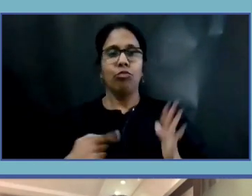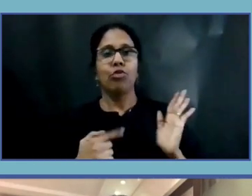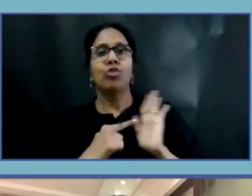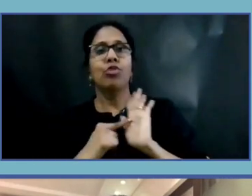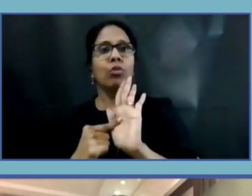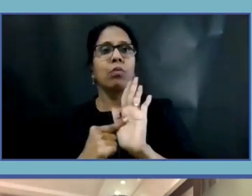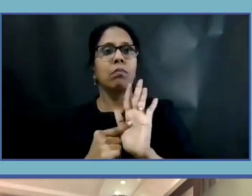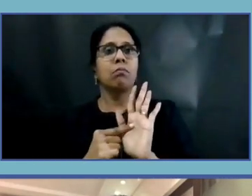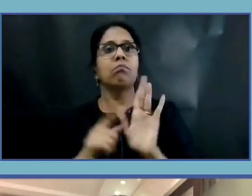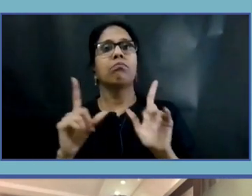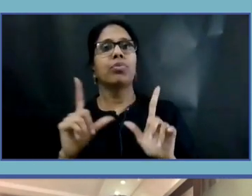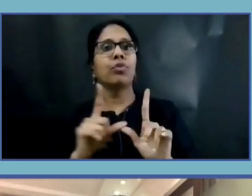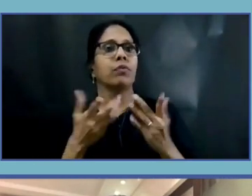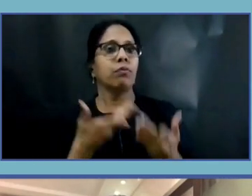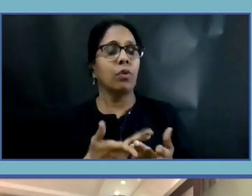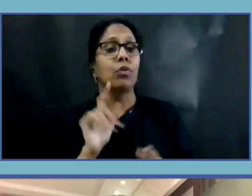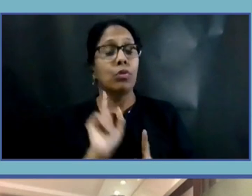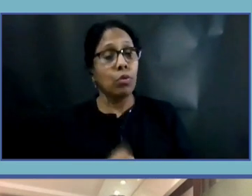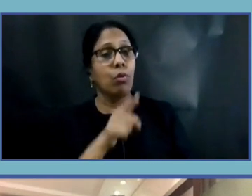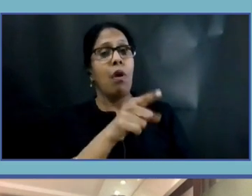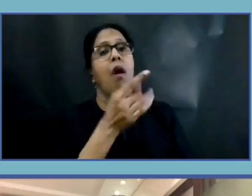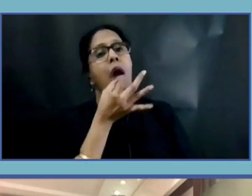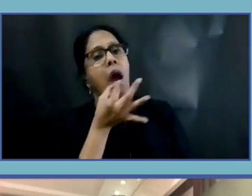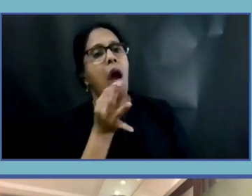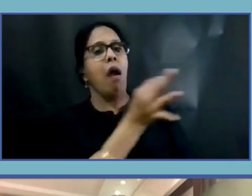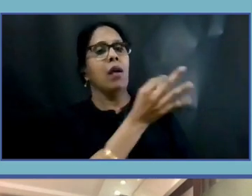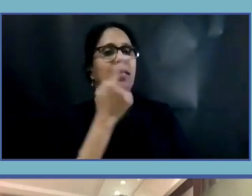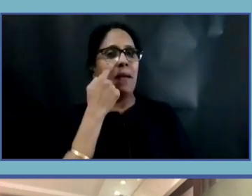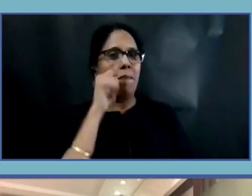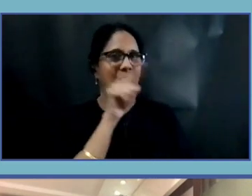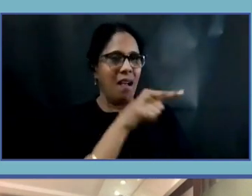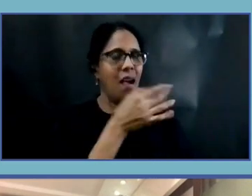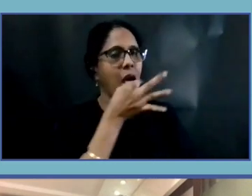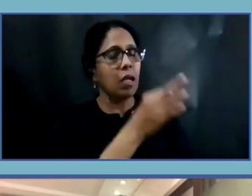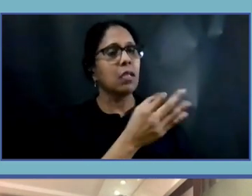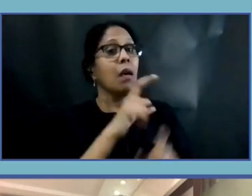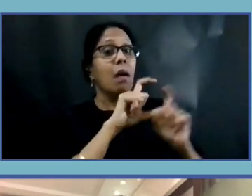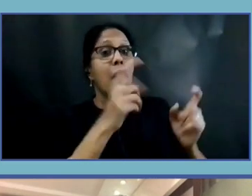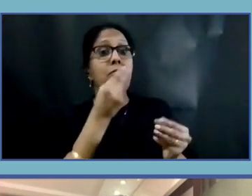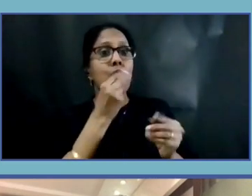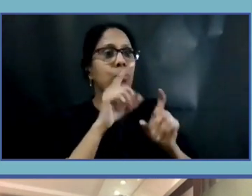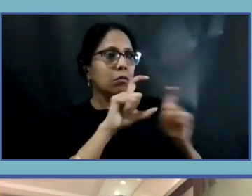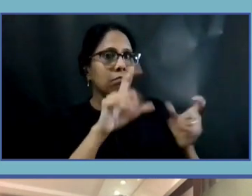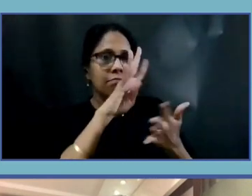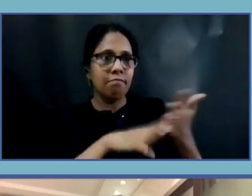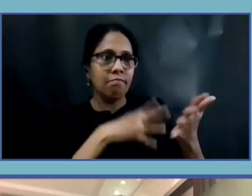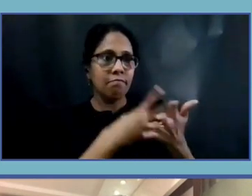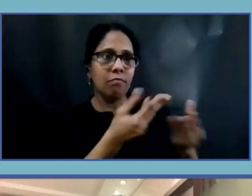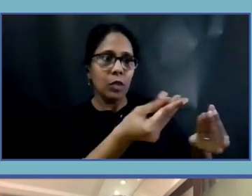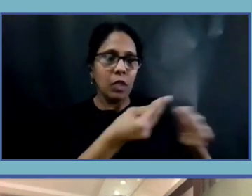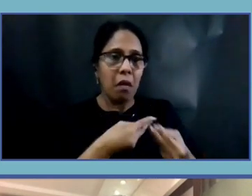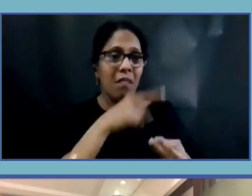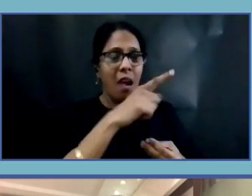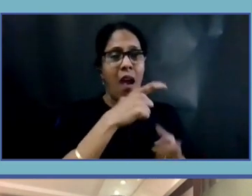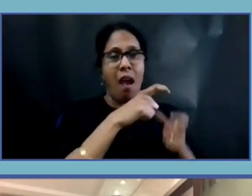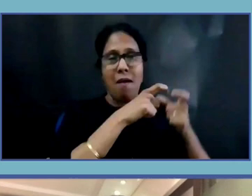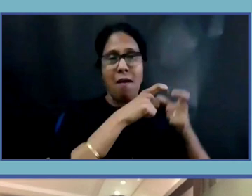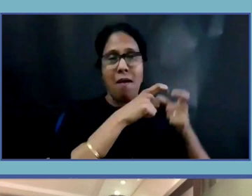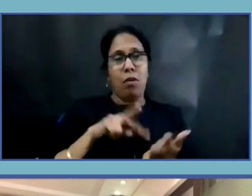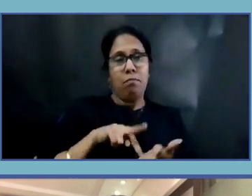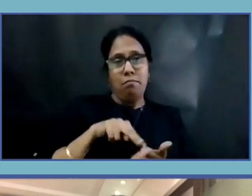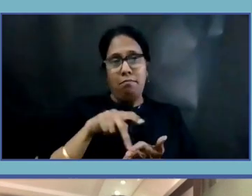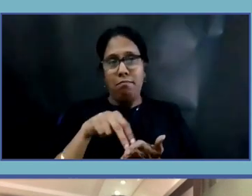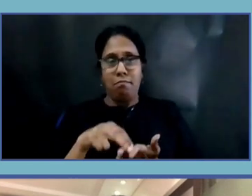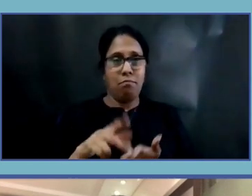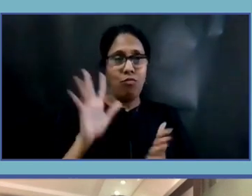always ask, you know, your mommy to give you right and healthy food, because you're into modeling and you have